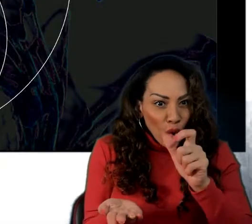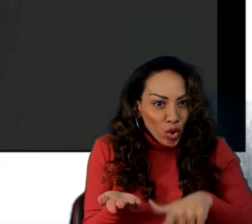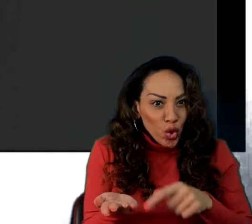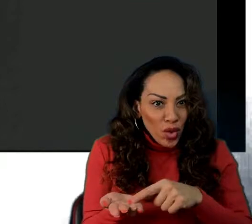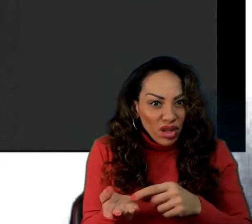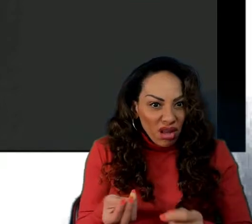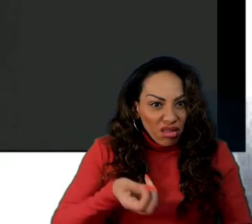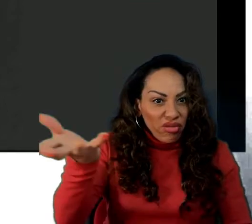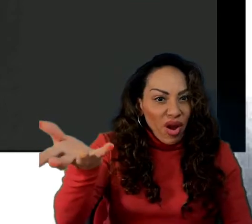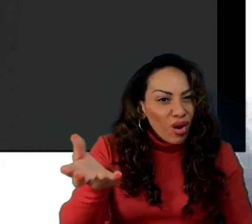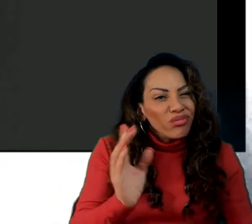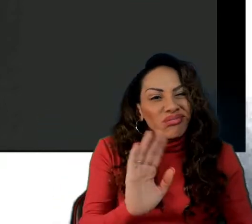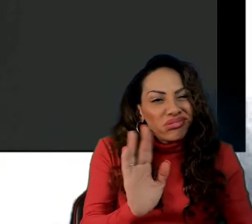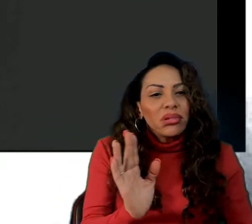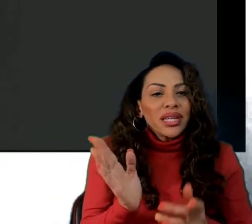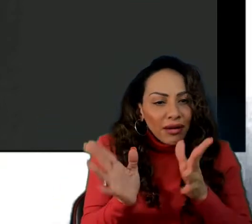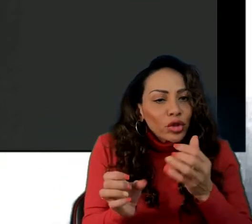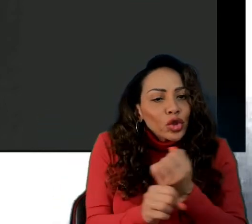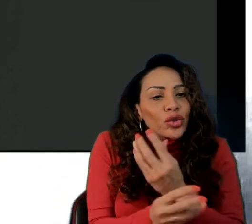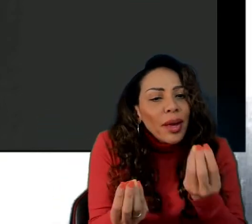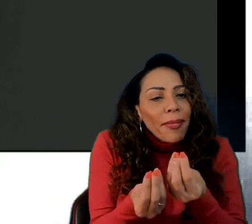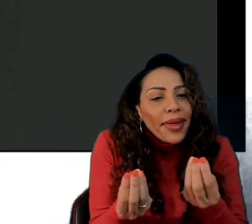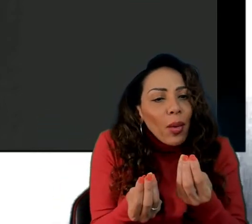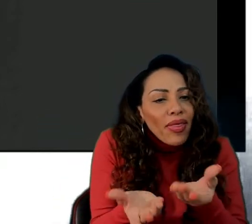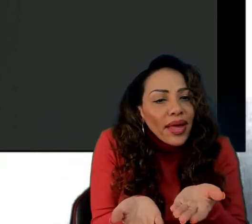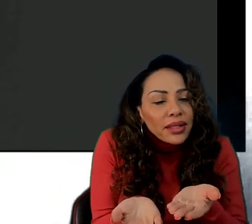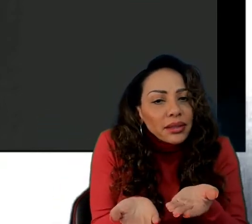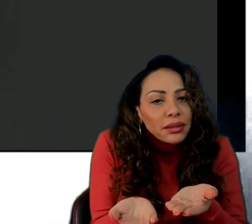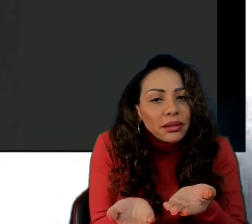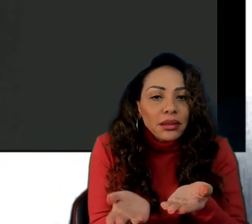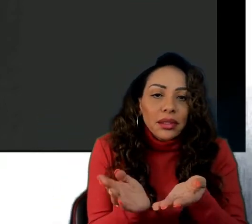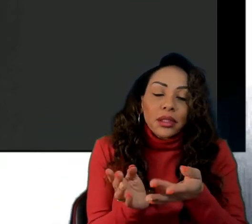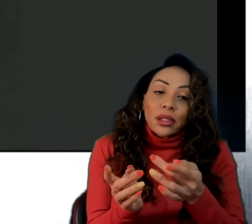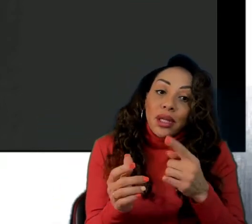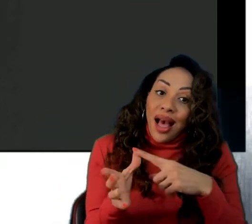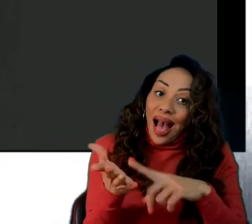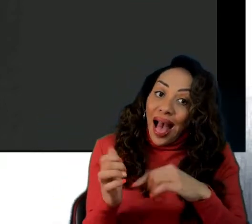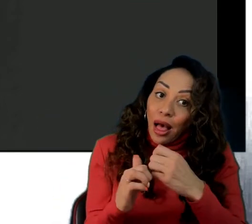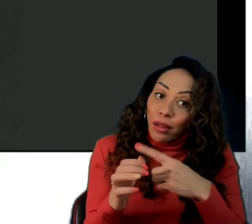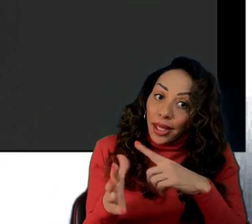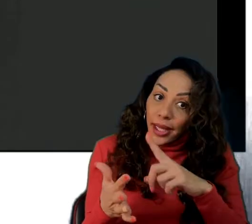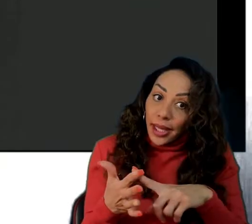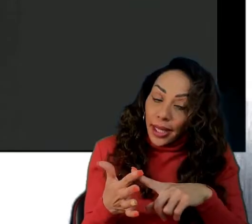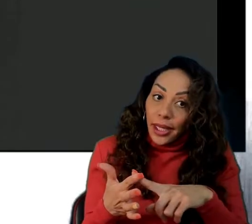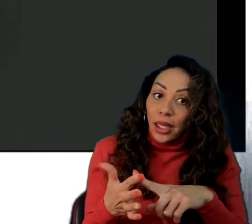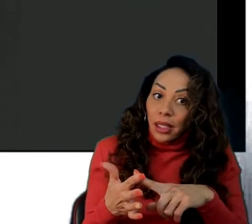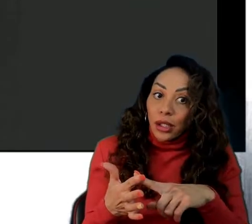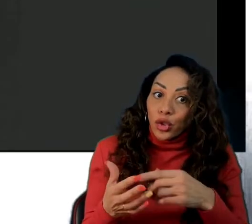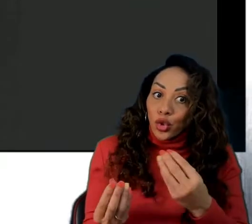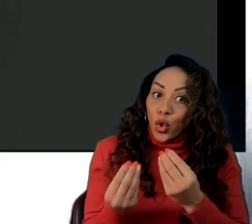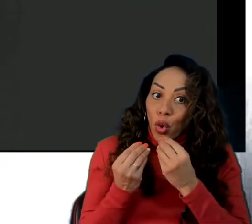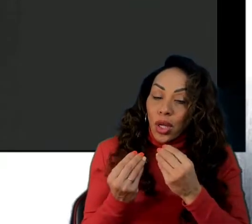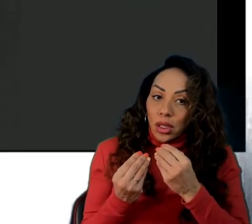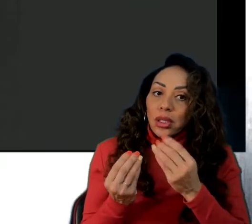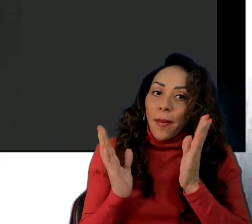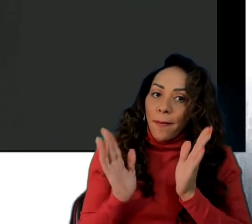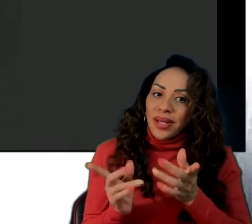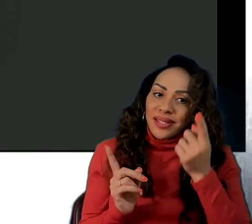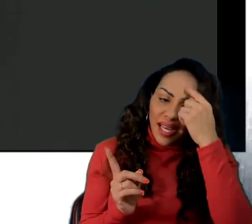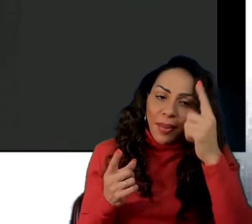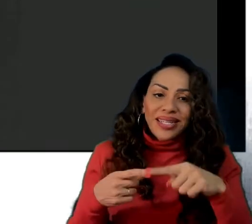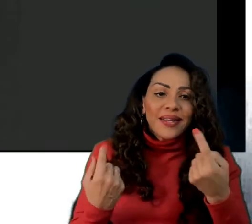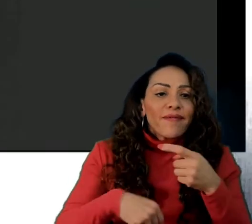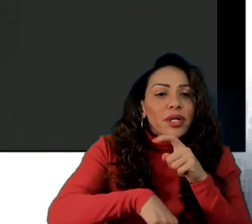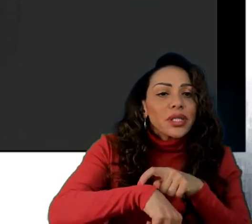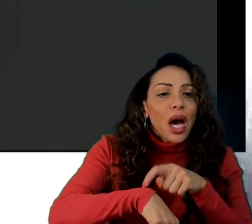So some other things that the algae taught us is that we have to attune to different times and scales, whether that's really ancient time scales or